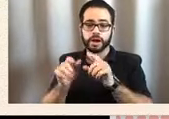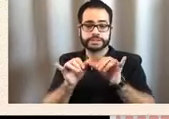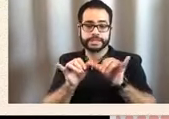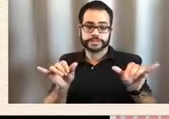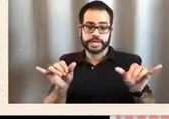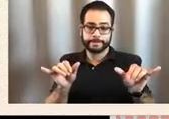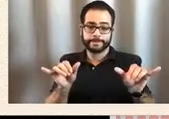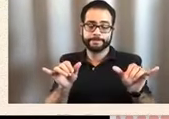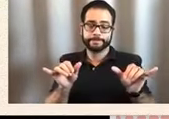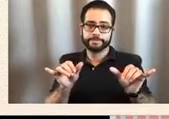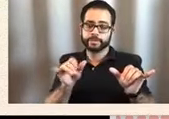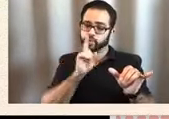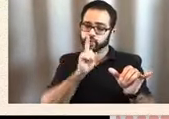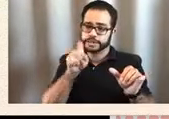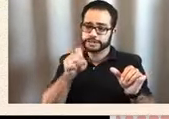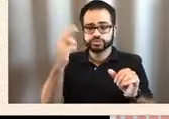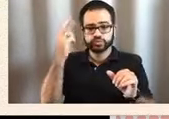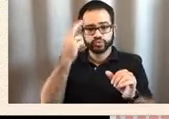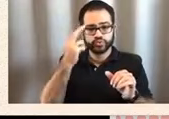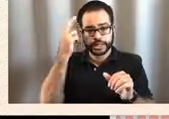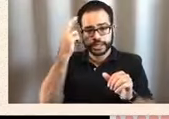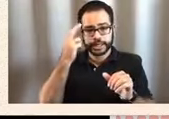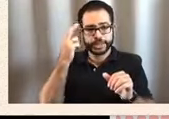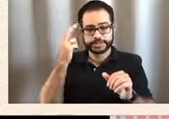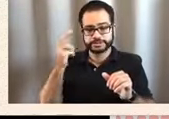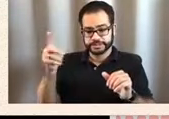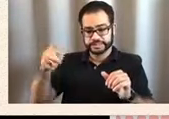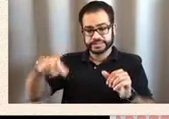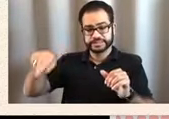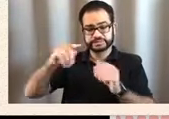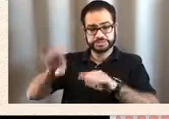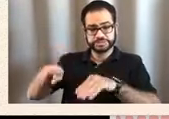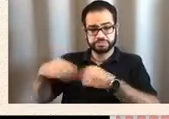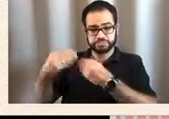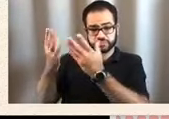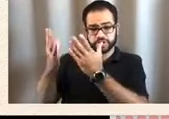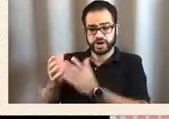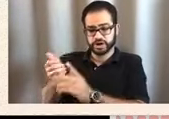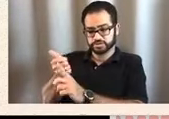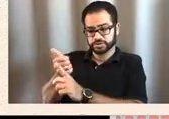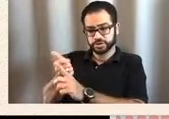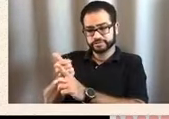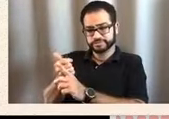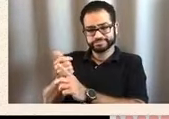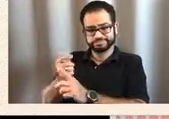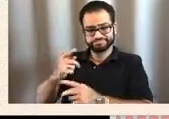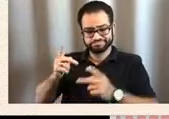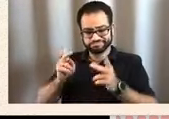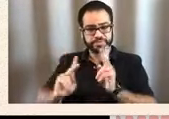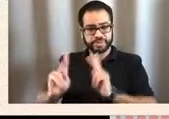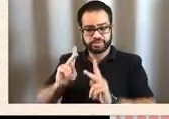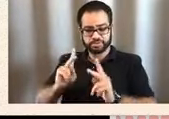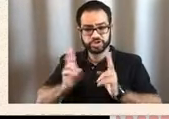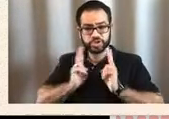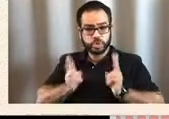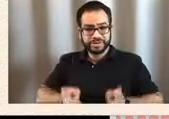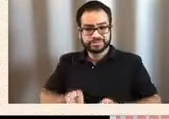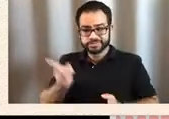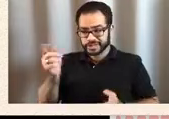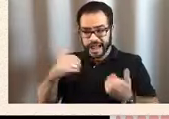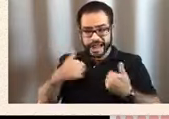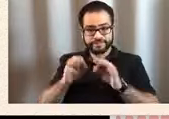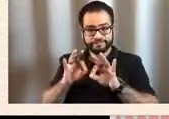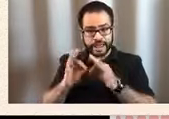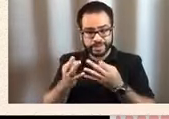to realize that these providers are people too. They're people with families, they're people with loved